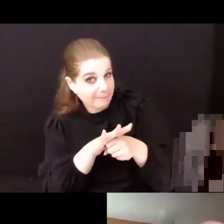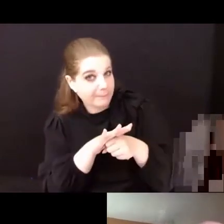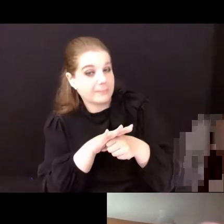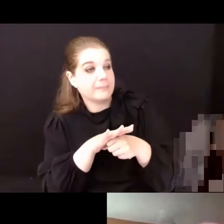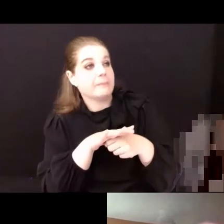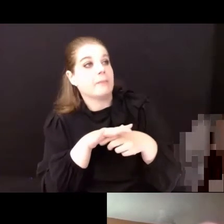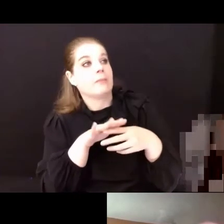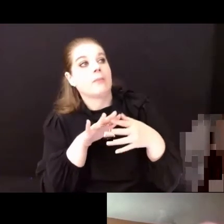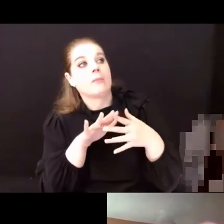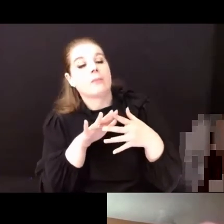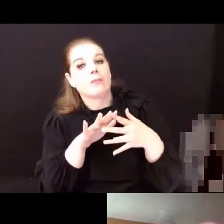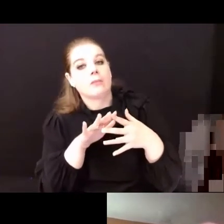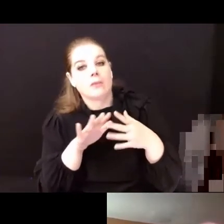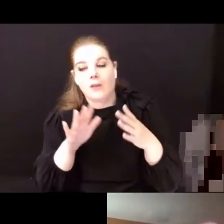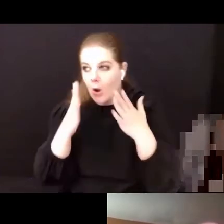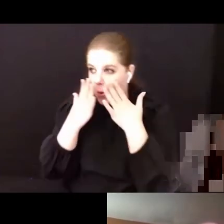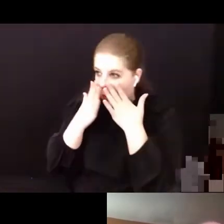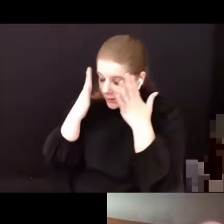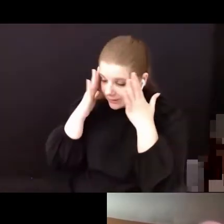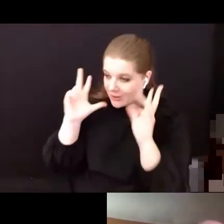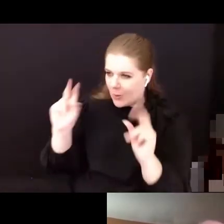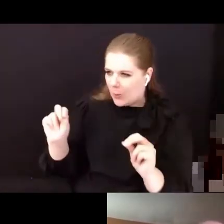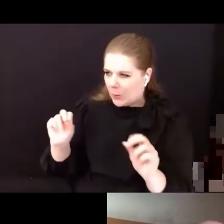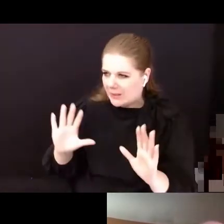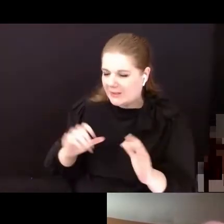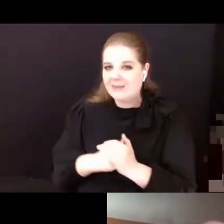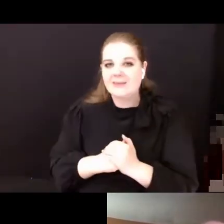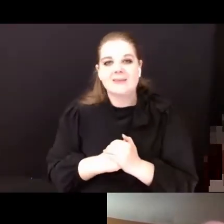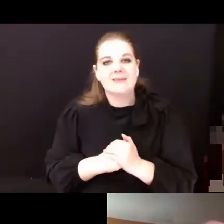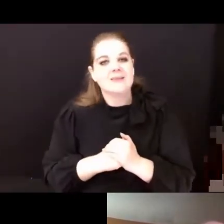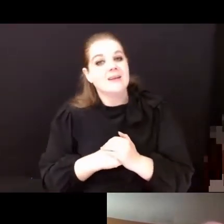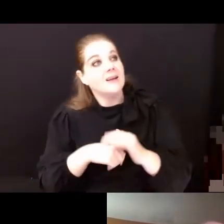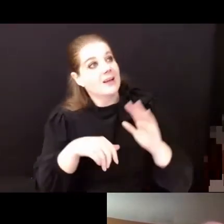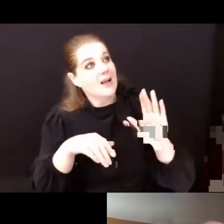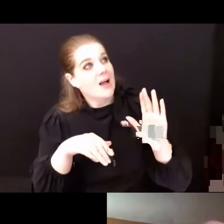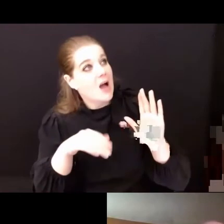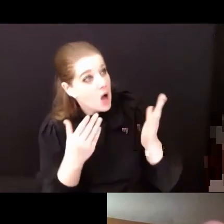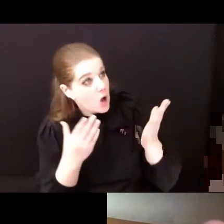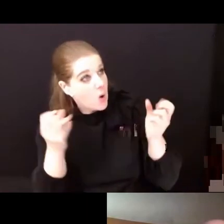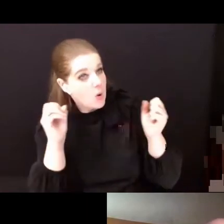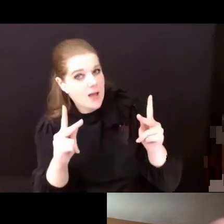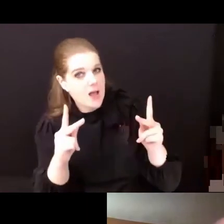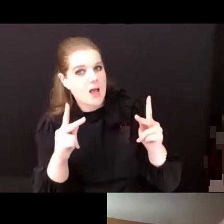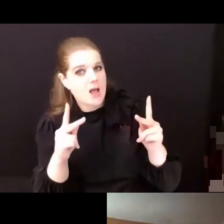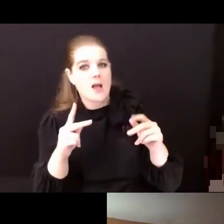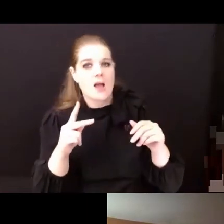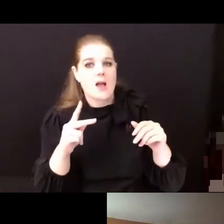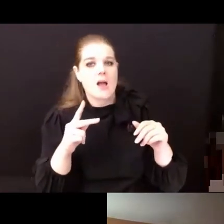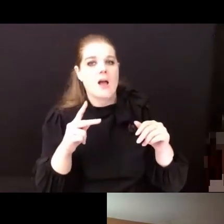have white pop. And in my head, I'm thinking, okay, what's white pop?